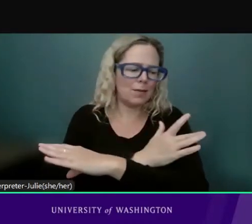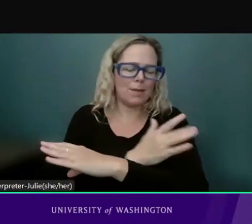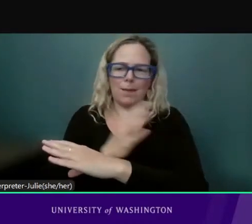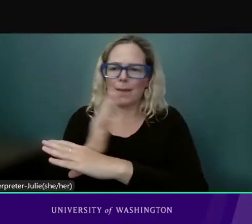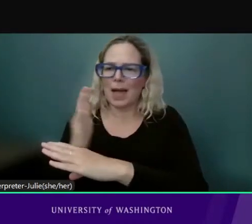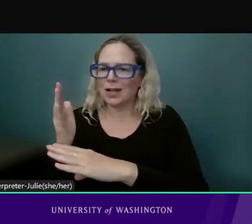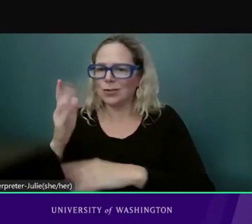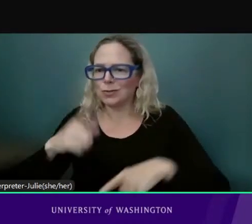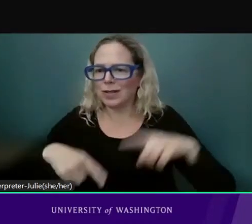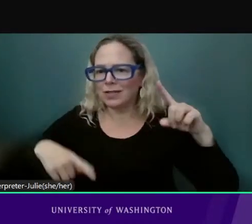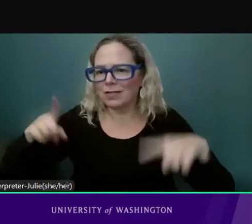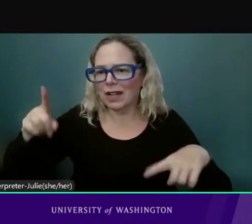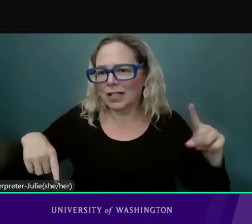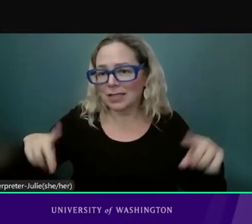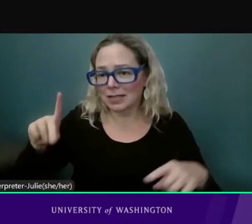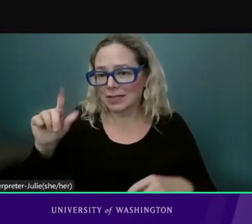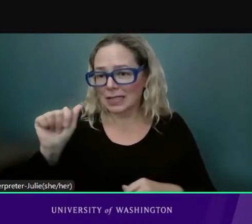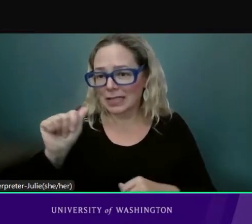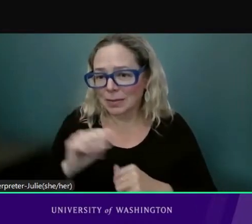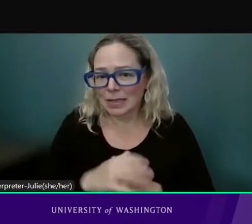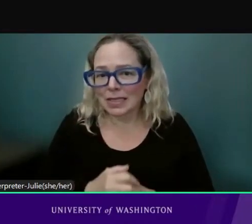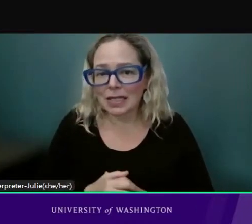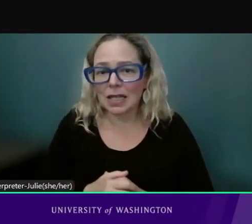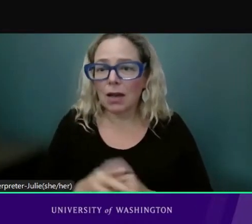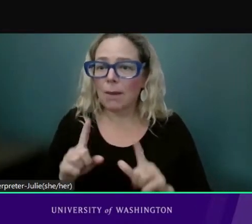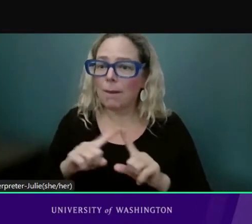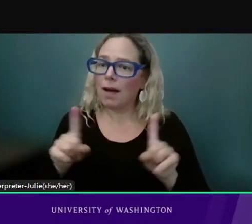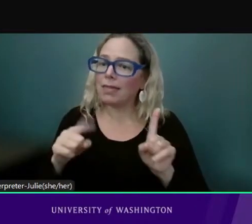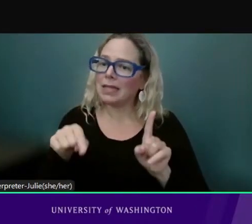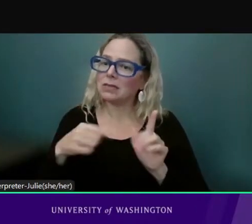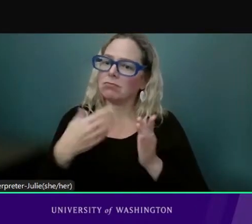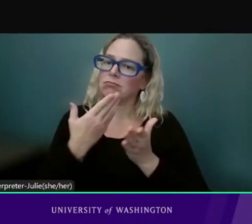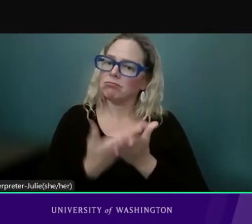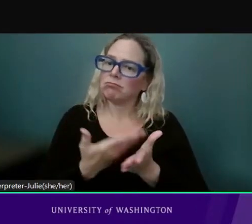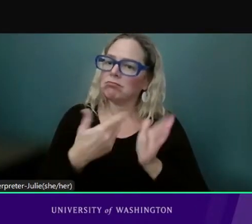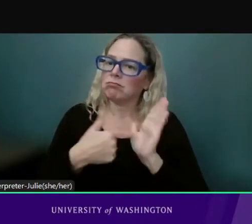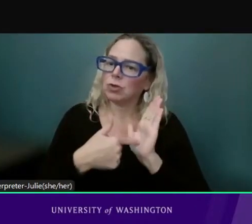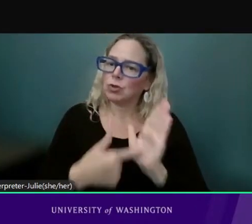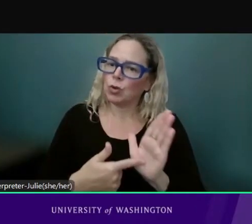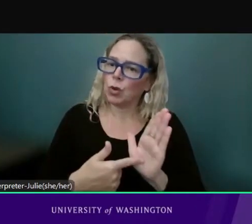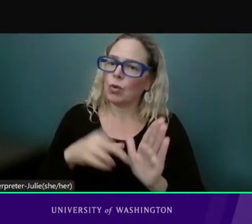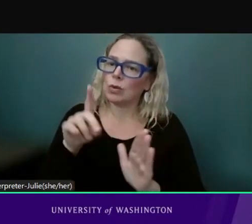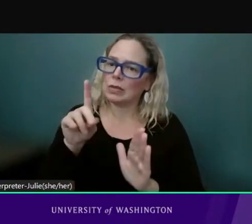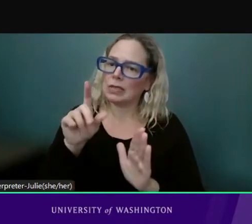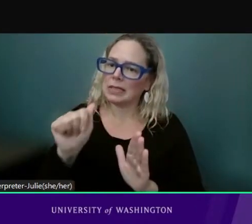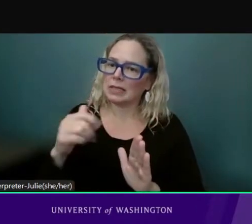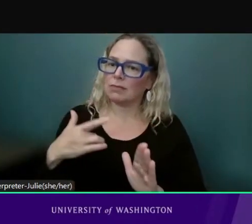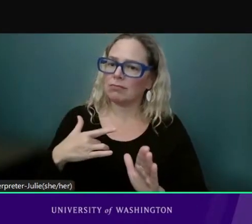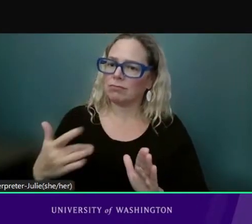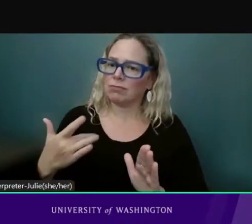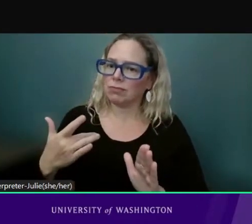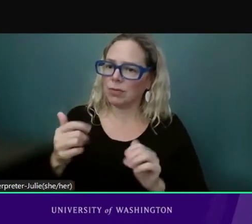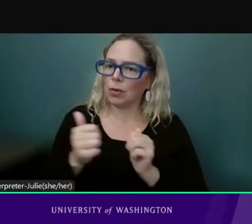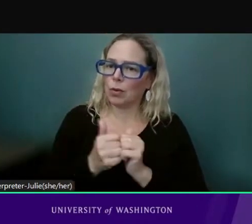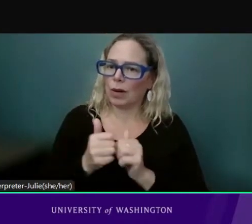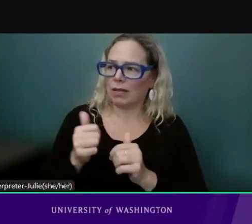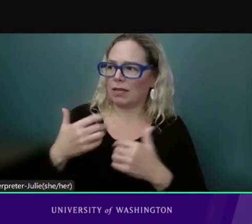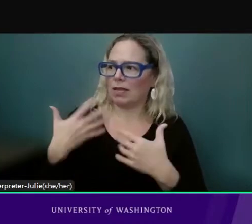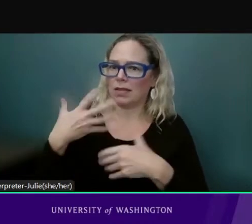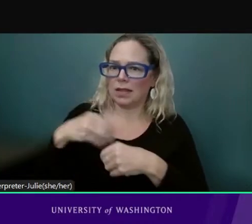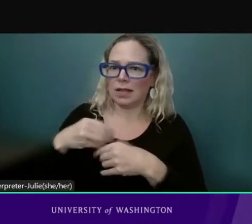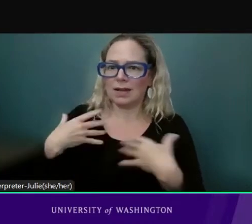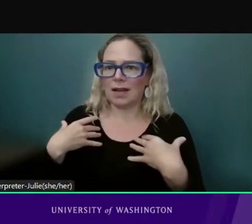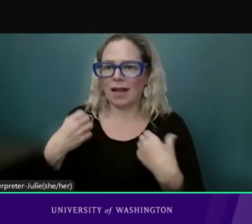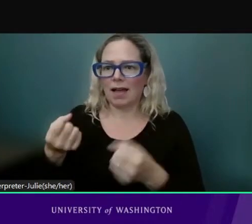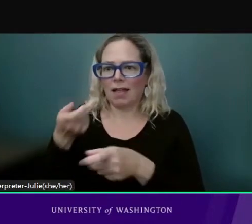comprehensive analysis of disability prevalence and work conditions of healthcare workers with disabilities. And the